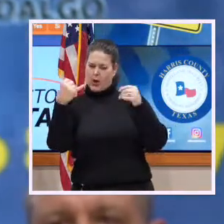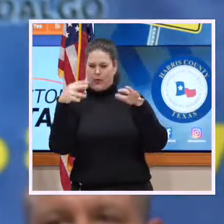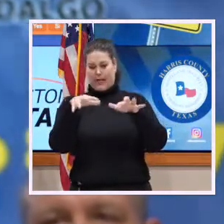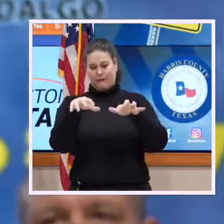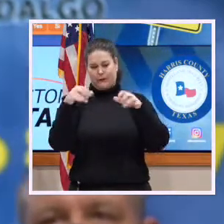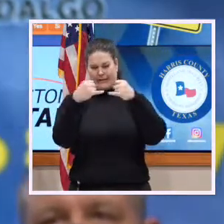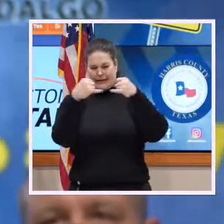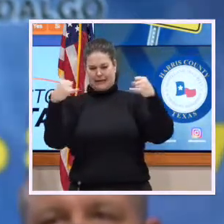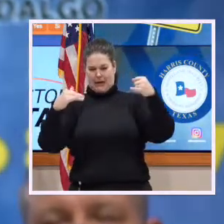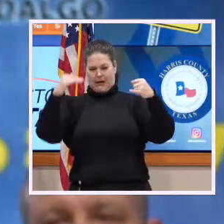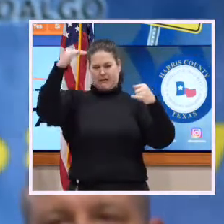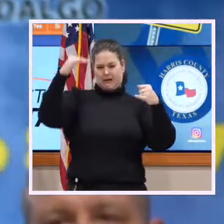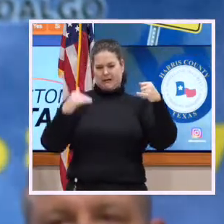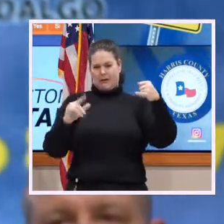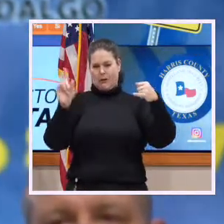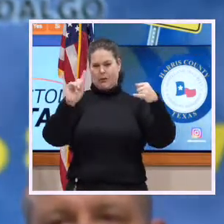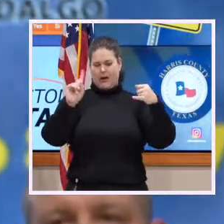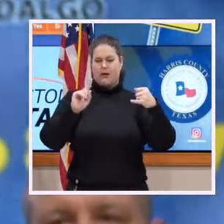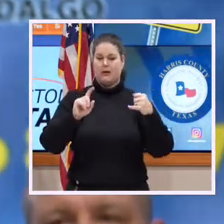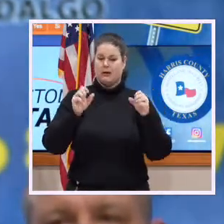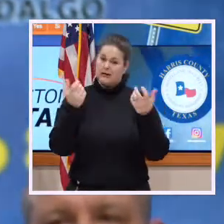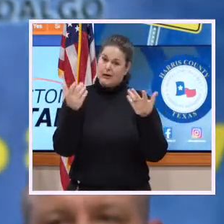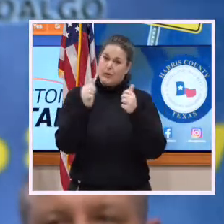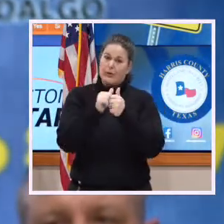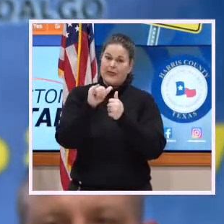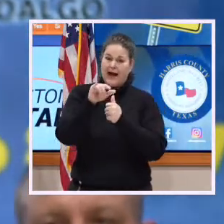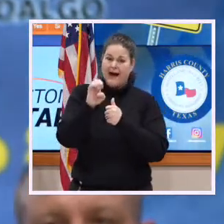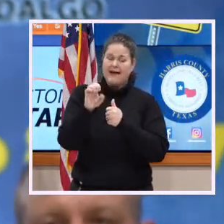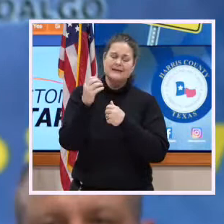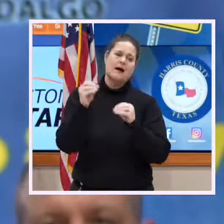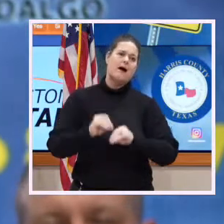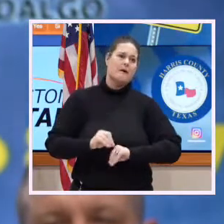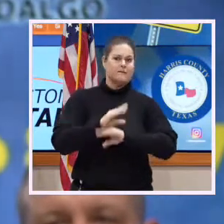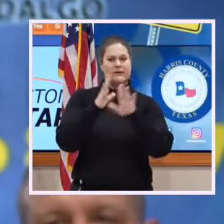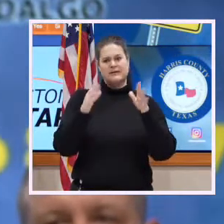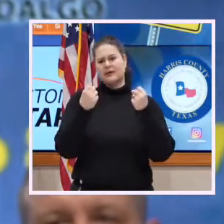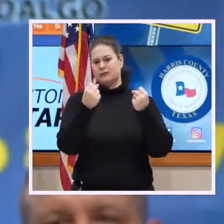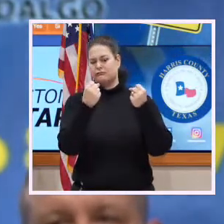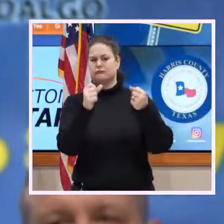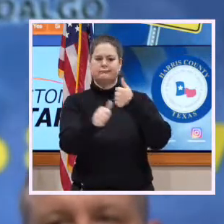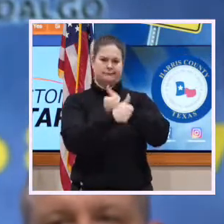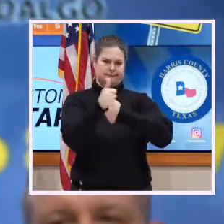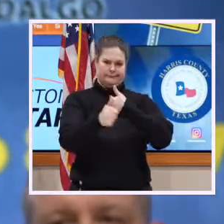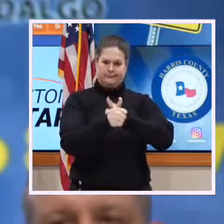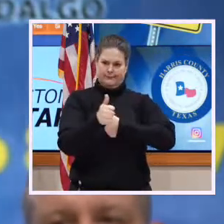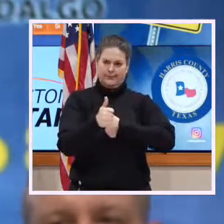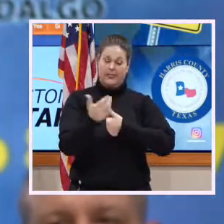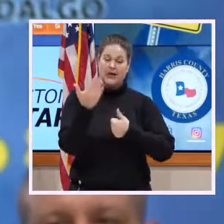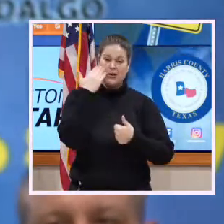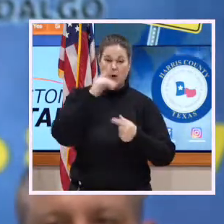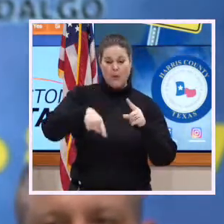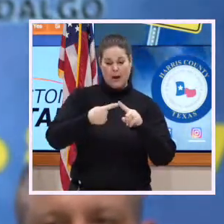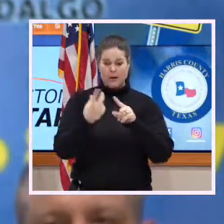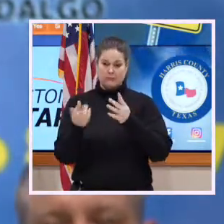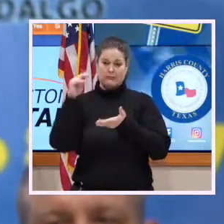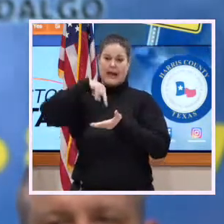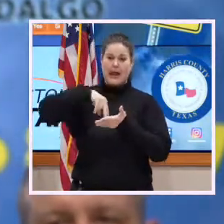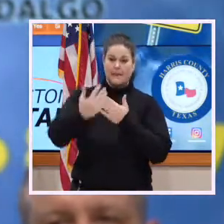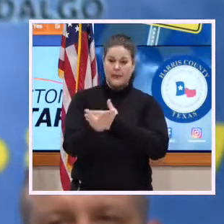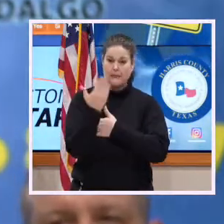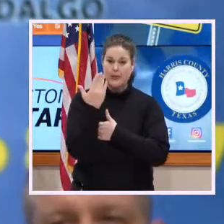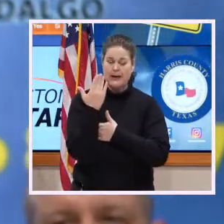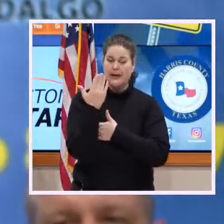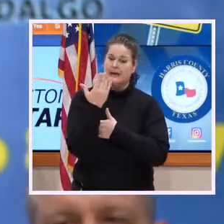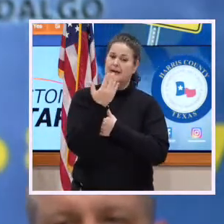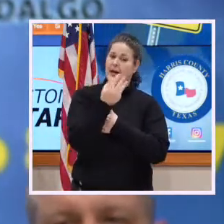ice, travel is going to be hazardous, as it has been for the last couple of days. Just know when you wake up in the morning, unlike